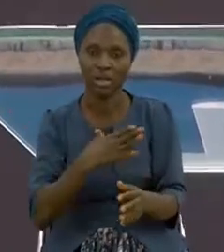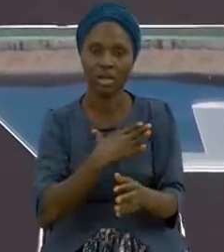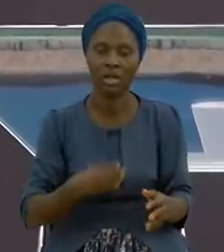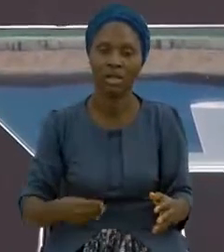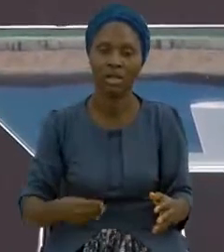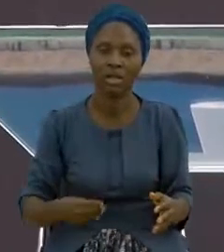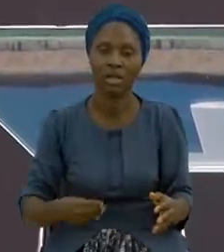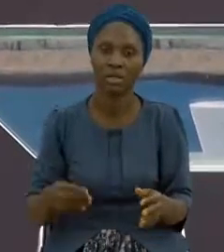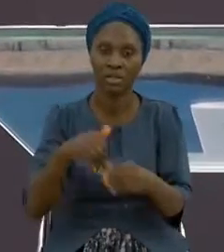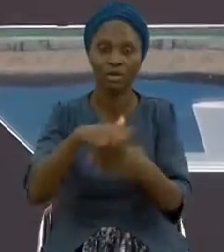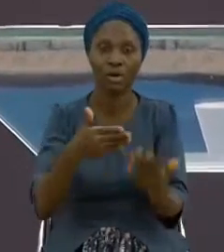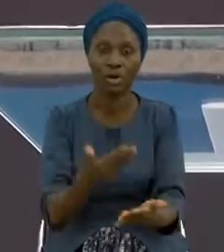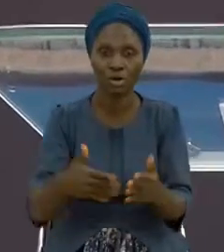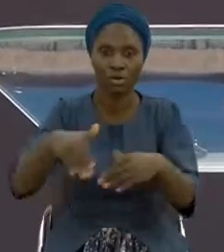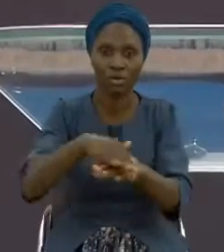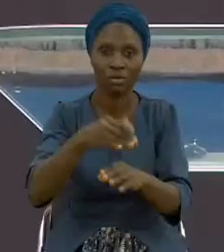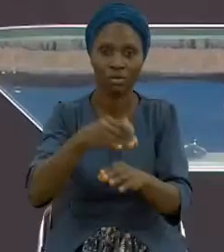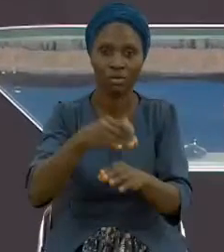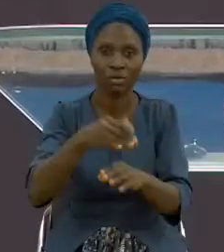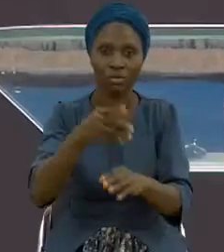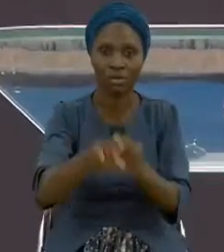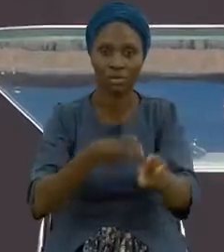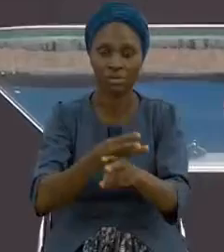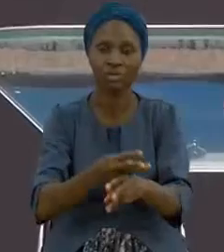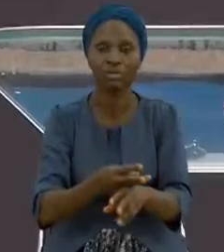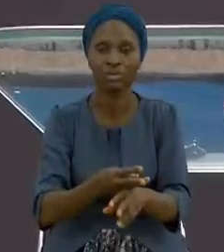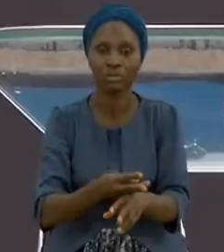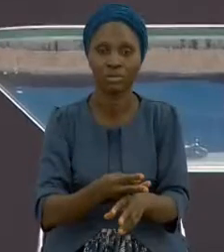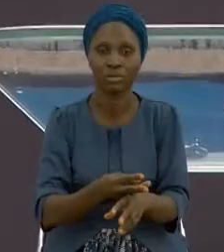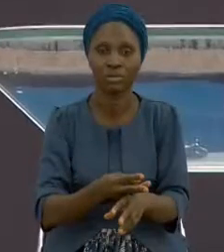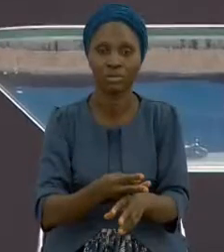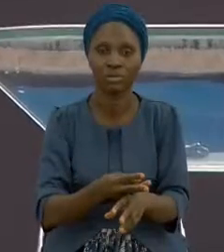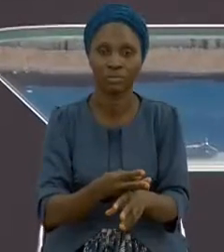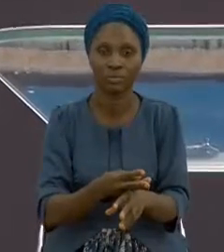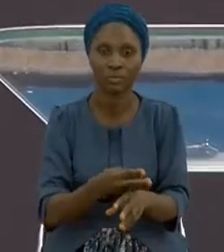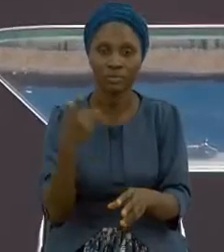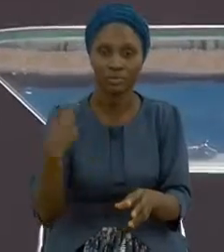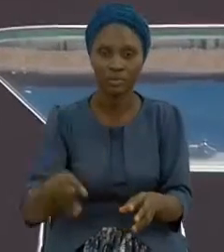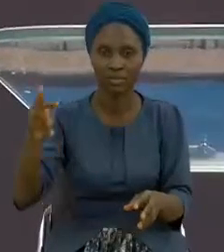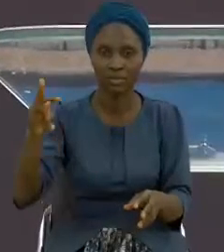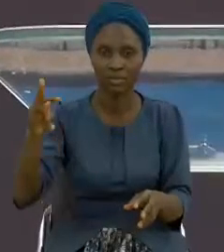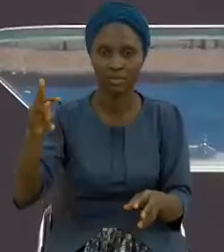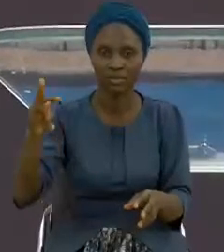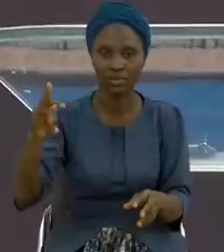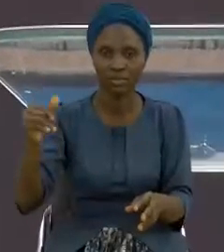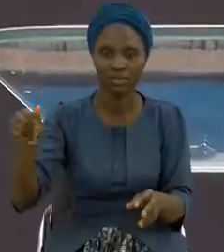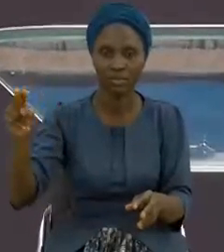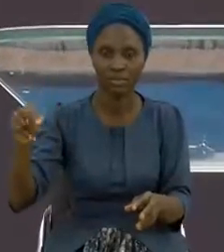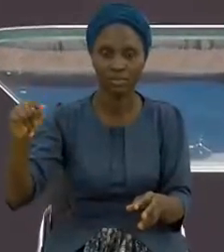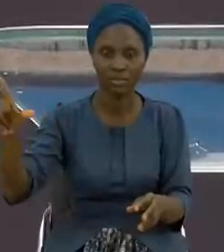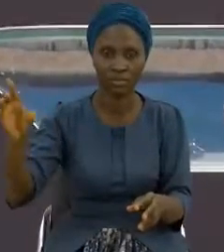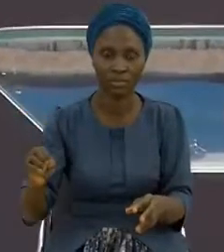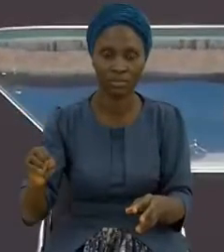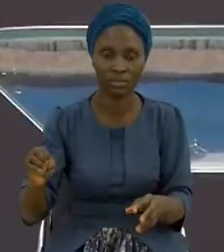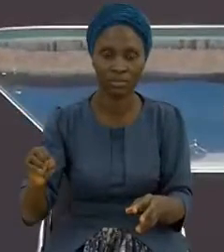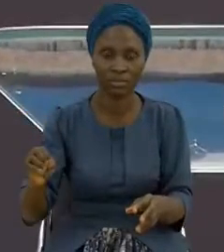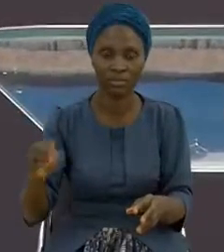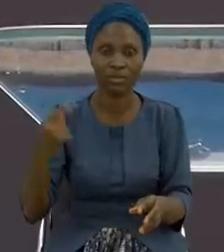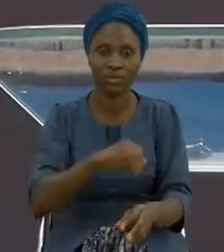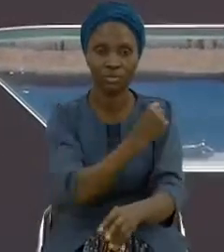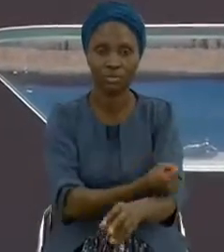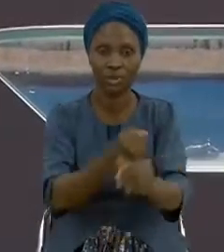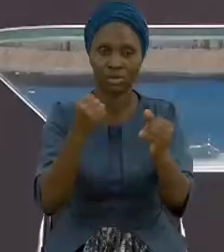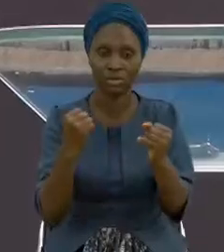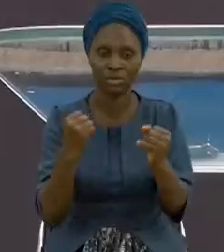mantle of the supernatural from the powerful Holy Ghost came upon